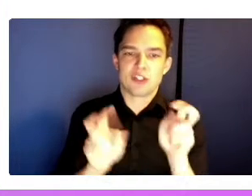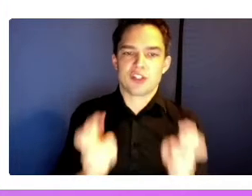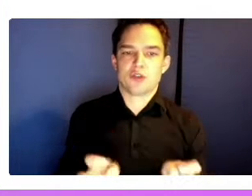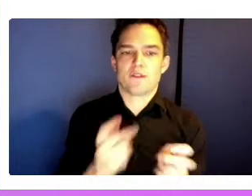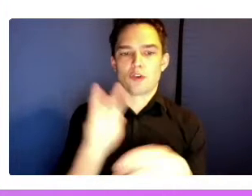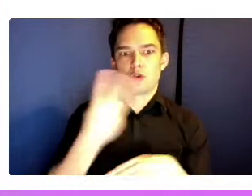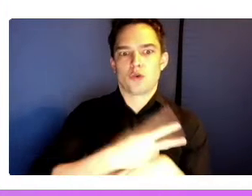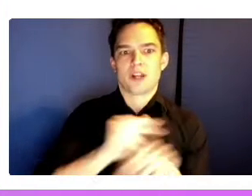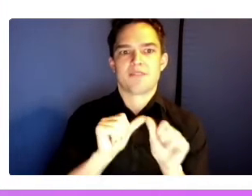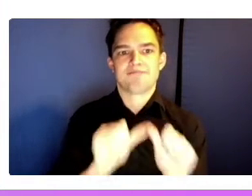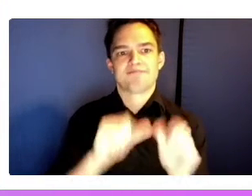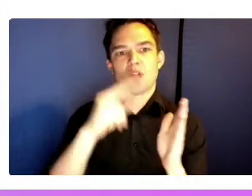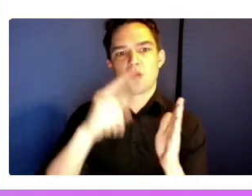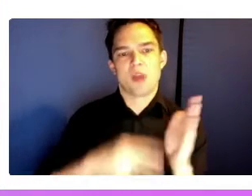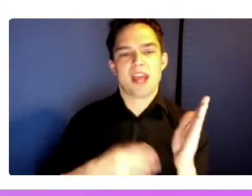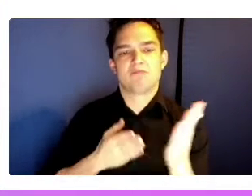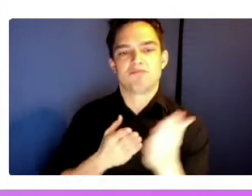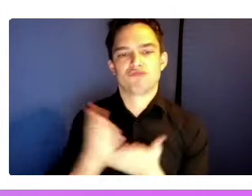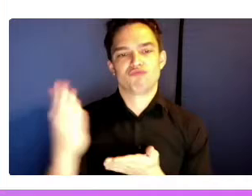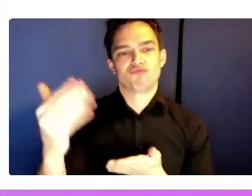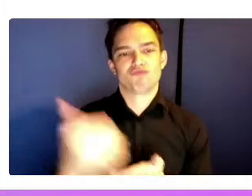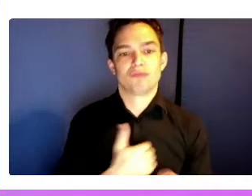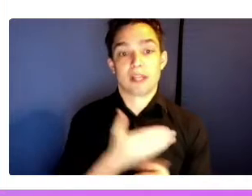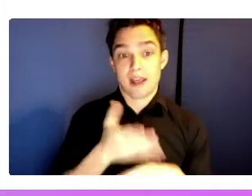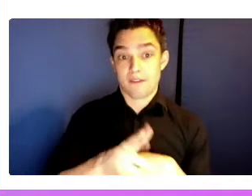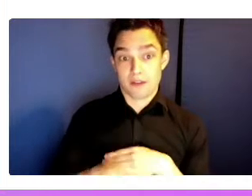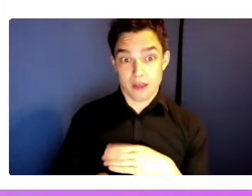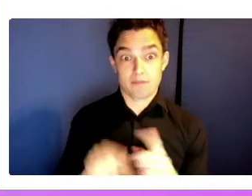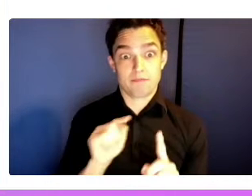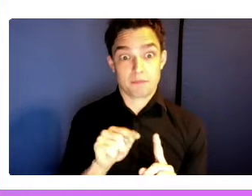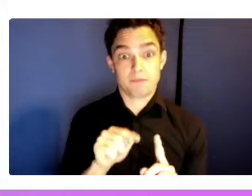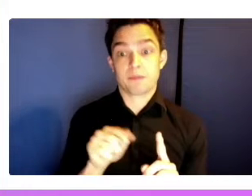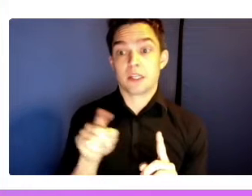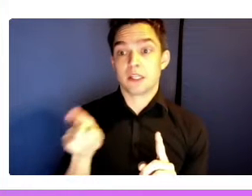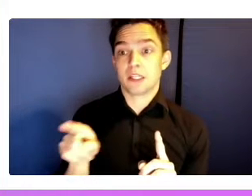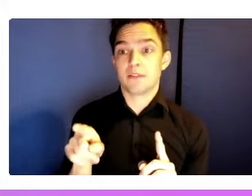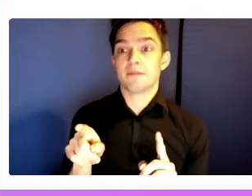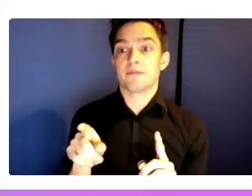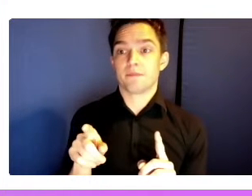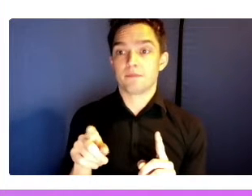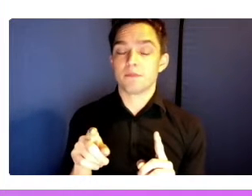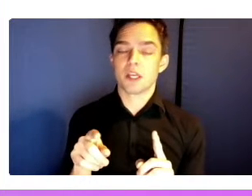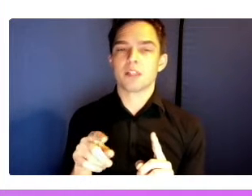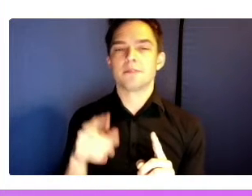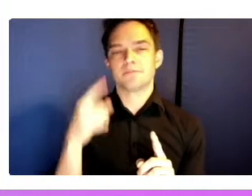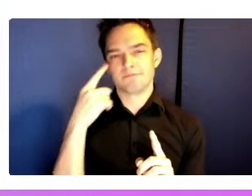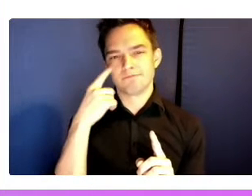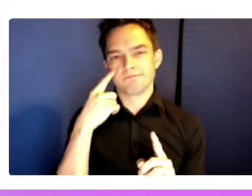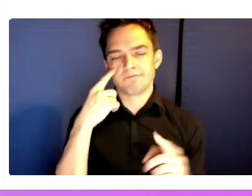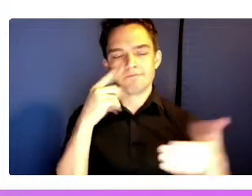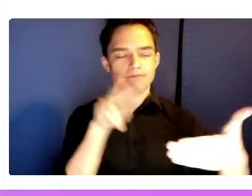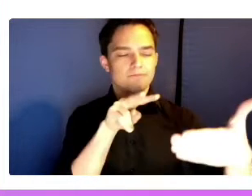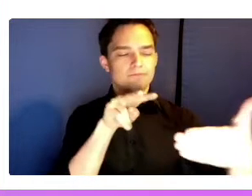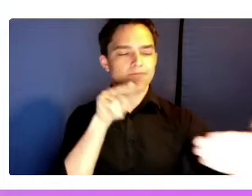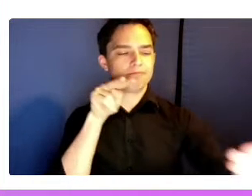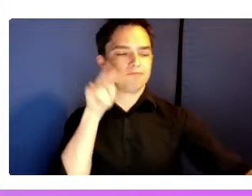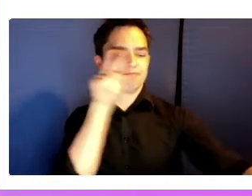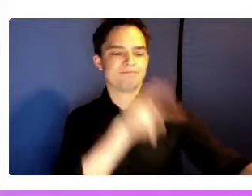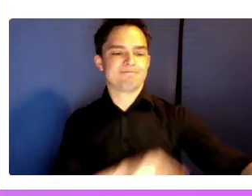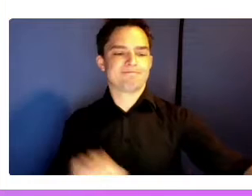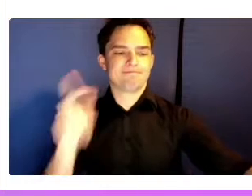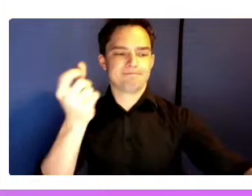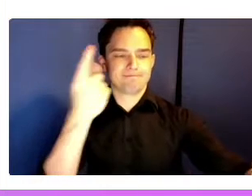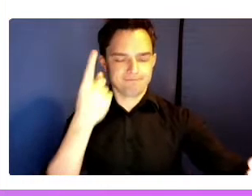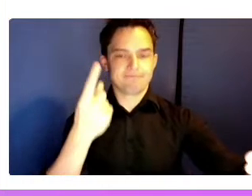read those issues. From there, Steve kind of got a good look at the problems Rails was facing and sort